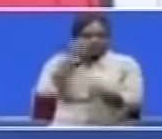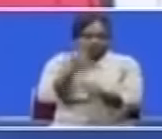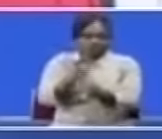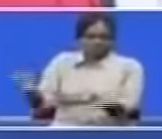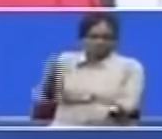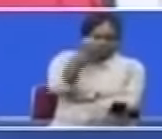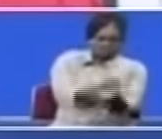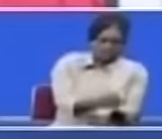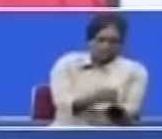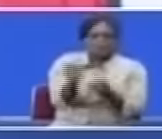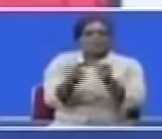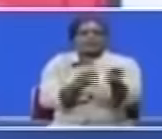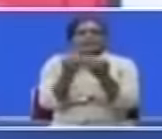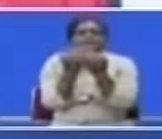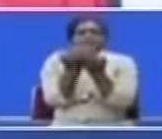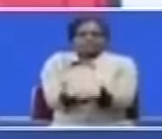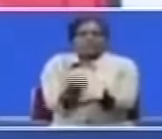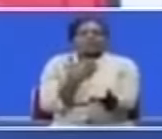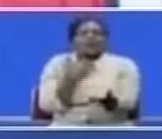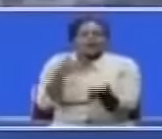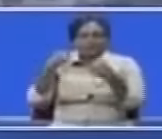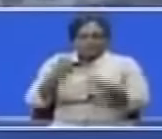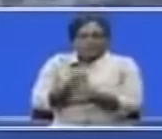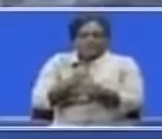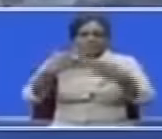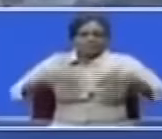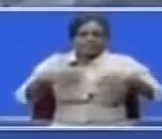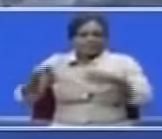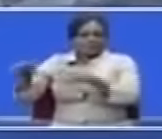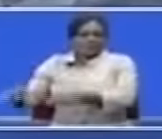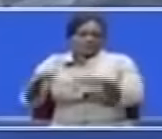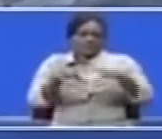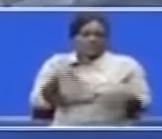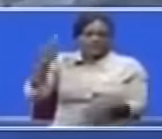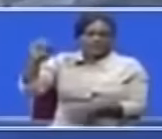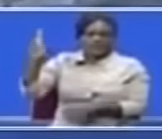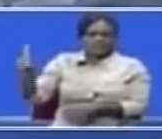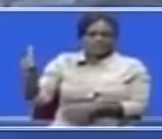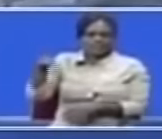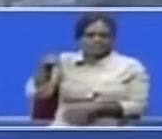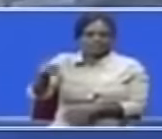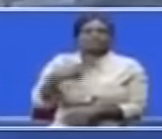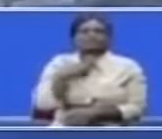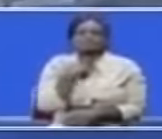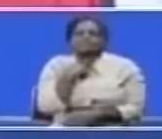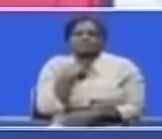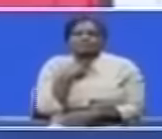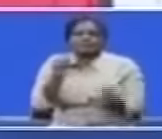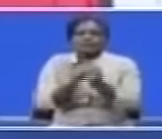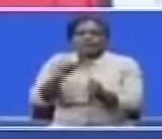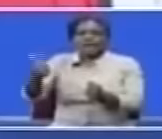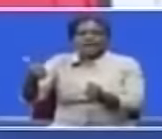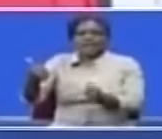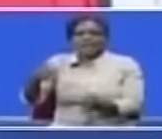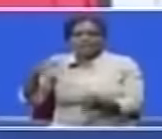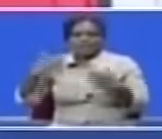aajiriwe amanage feri, kwa sababu inaumiza wa Kenya. MD amewekwa kwa mfuko na cartels. He has been